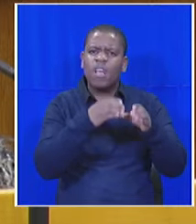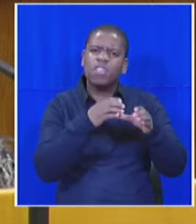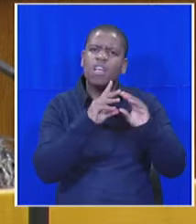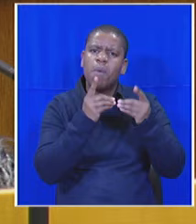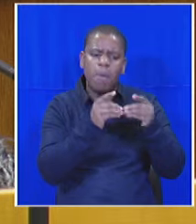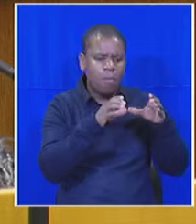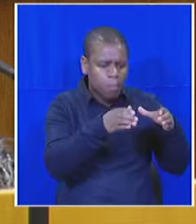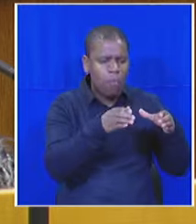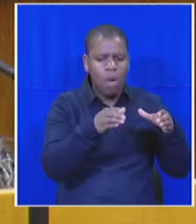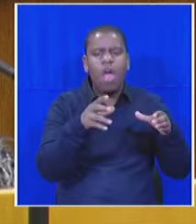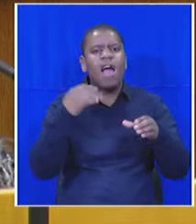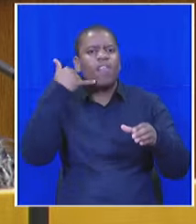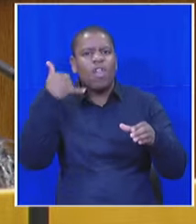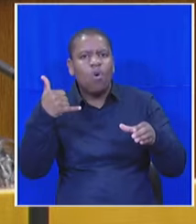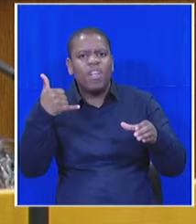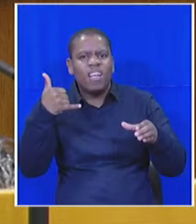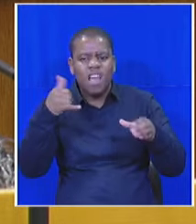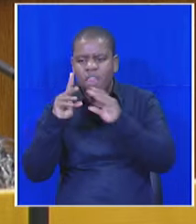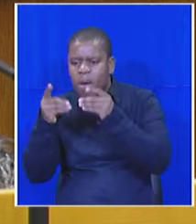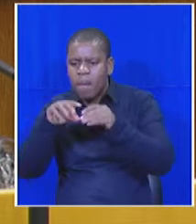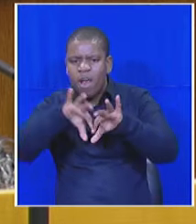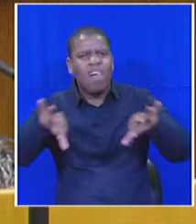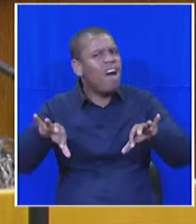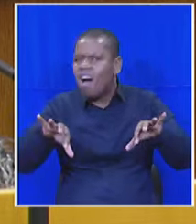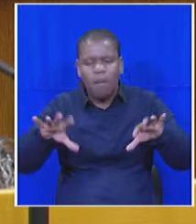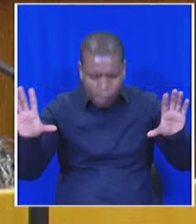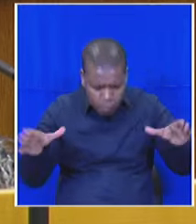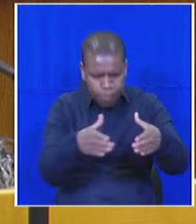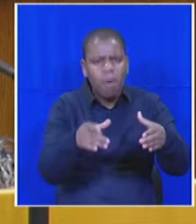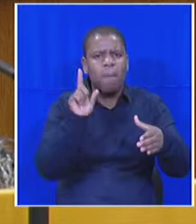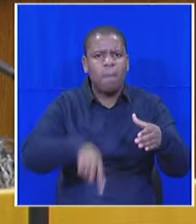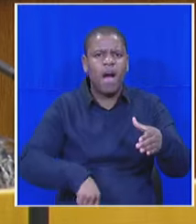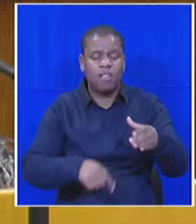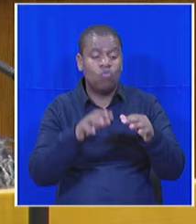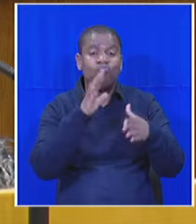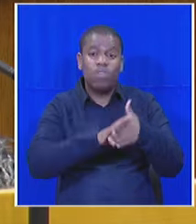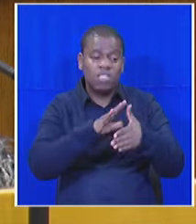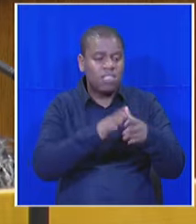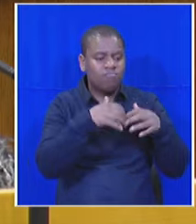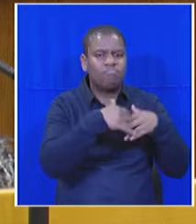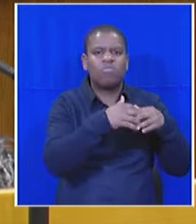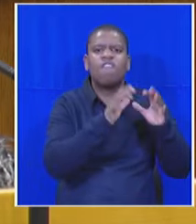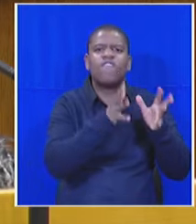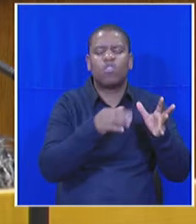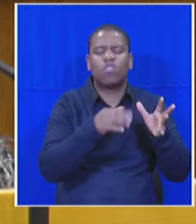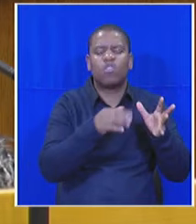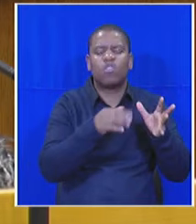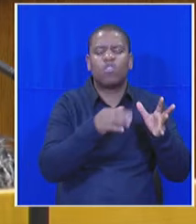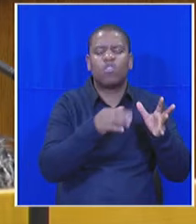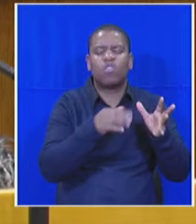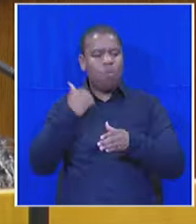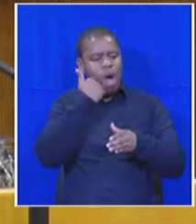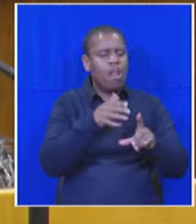one Department of Telecommunications. It is clear that the only reason this department exists is to be the ANC's propaganda